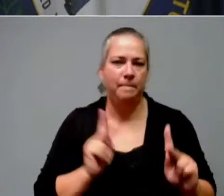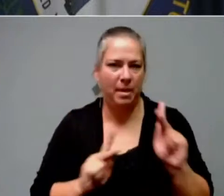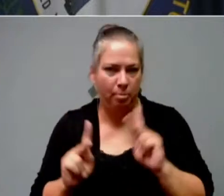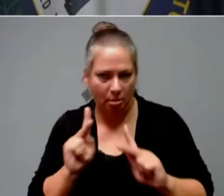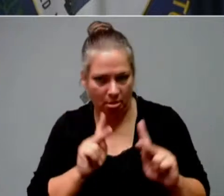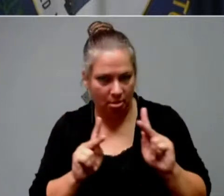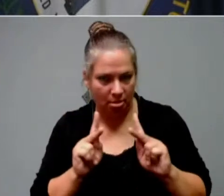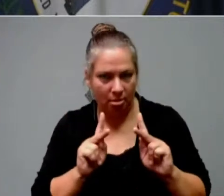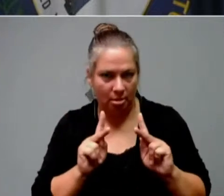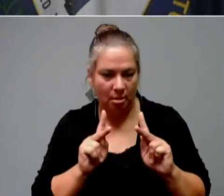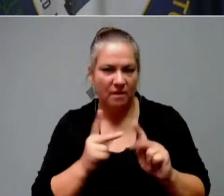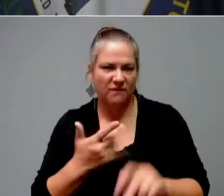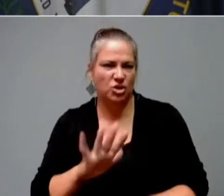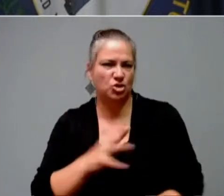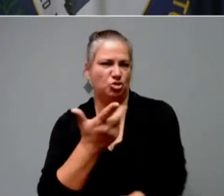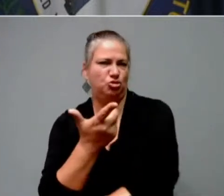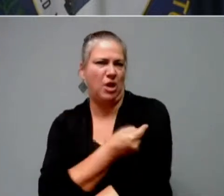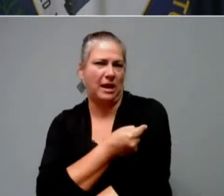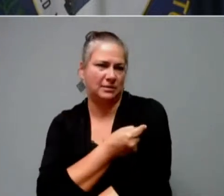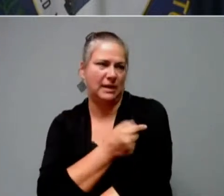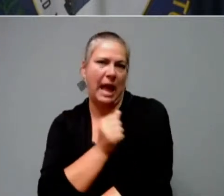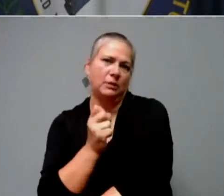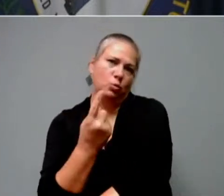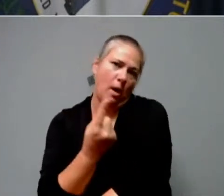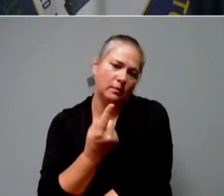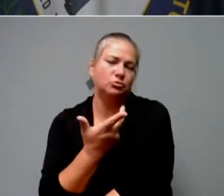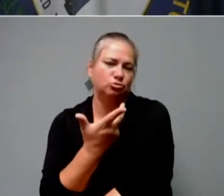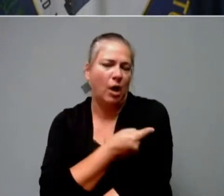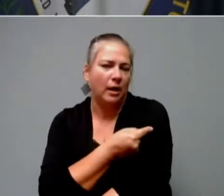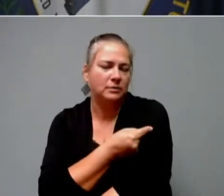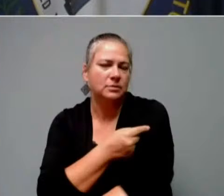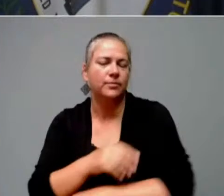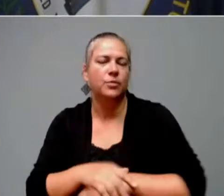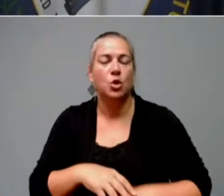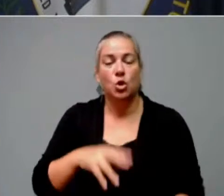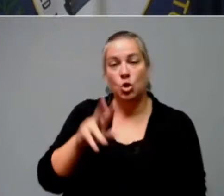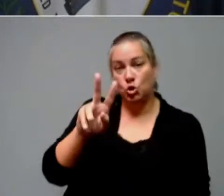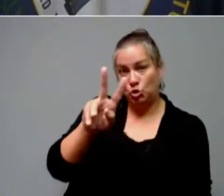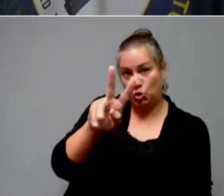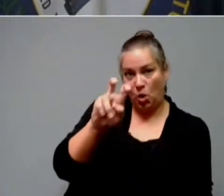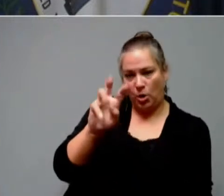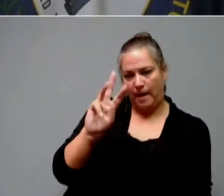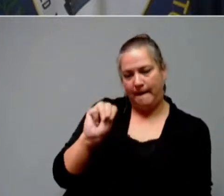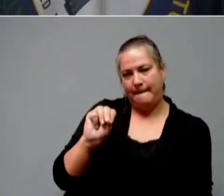dose of a vaccine in the world. Nearly 200 million